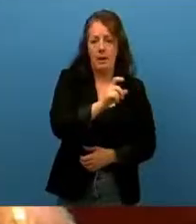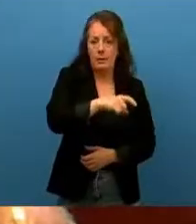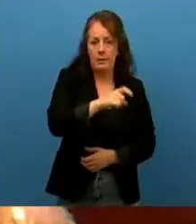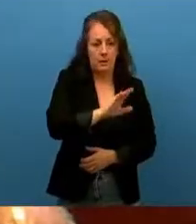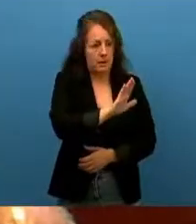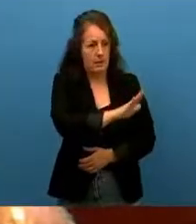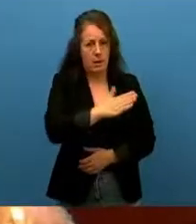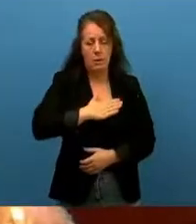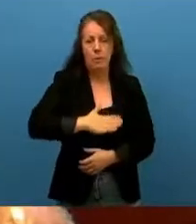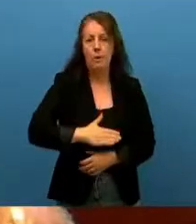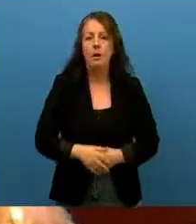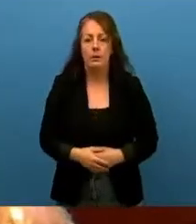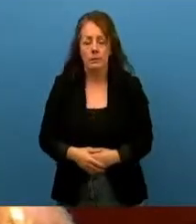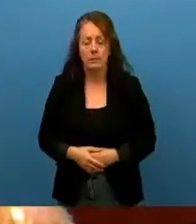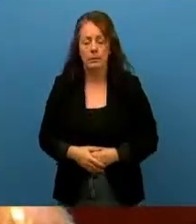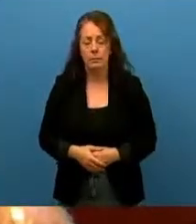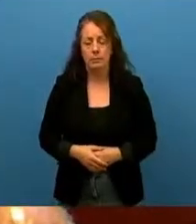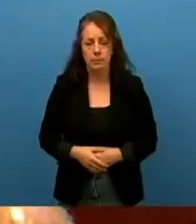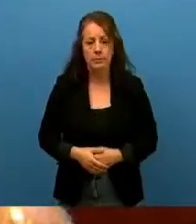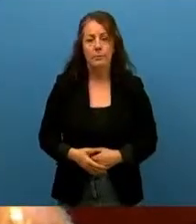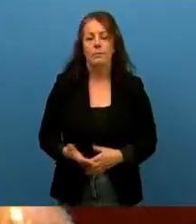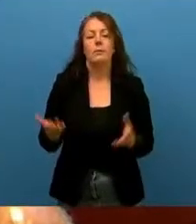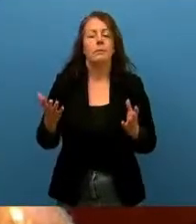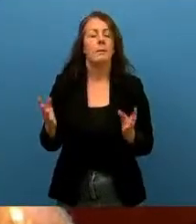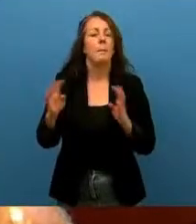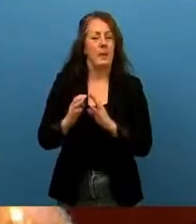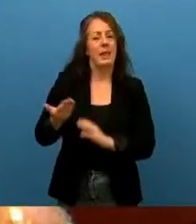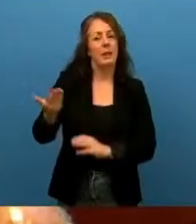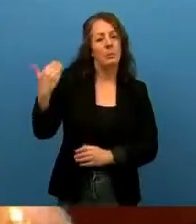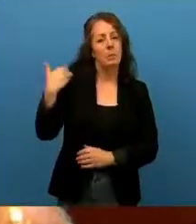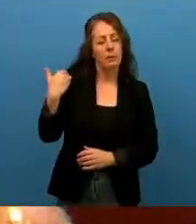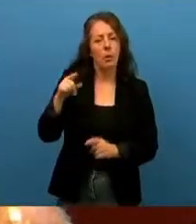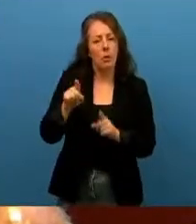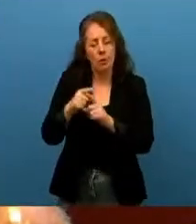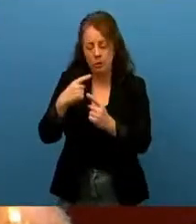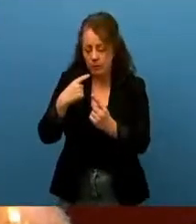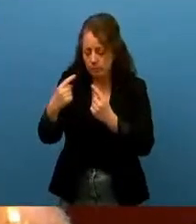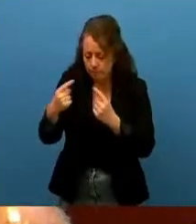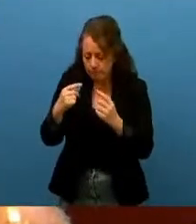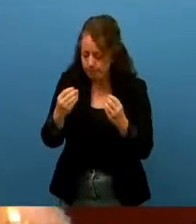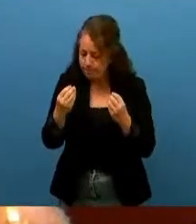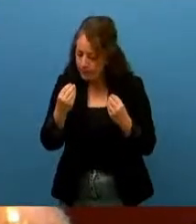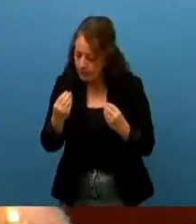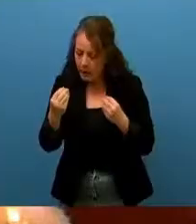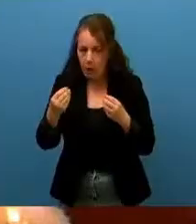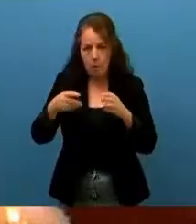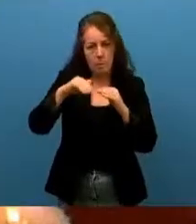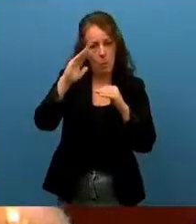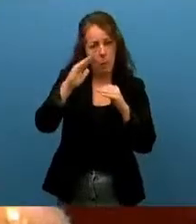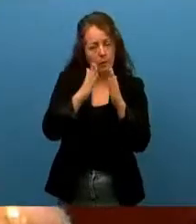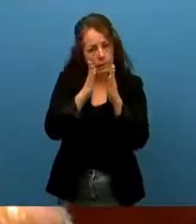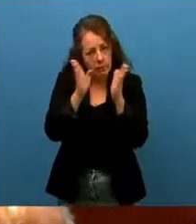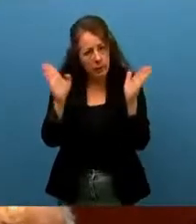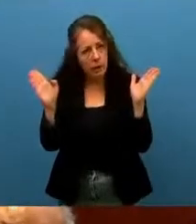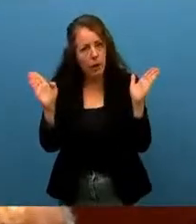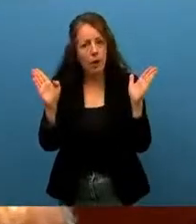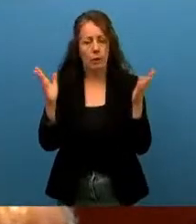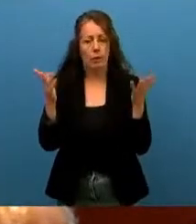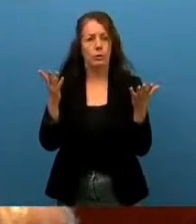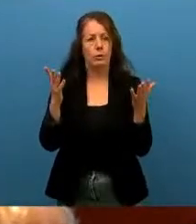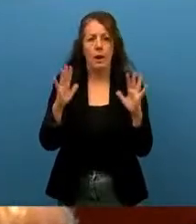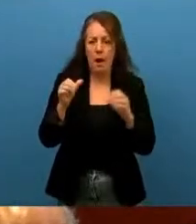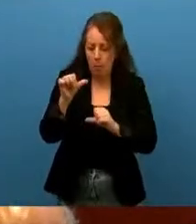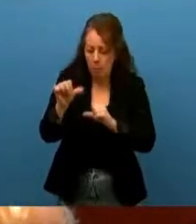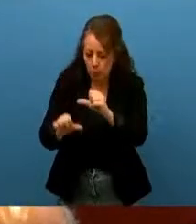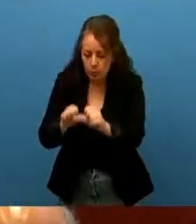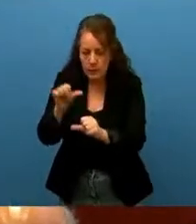also explain the venues of participation and enhancing participation modalities. Indigenous peoples should be able to